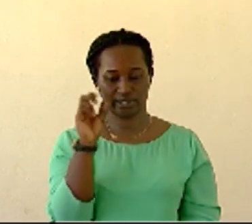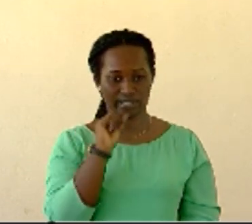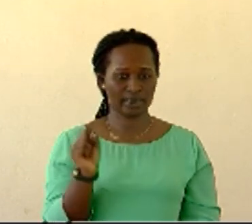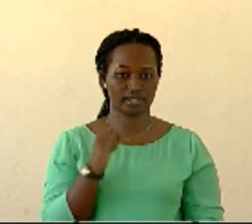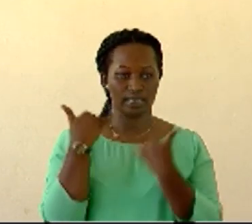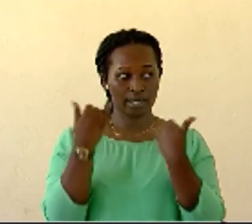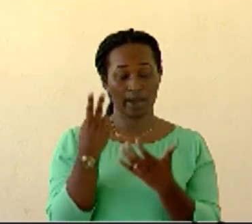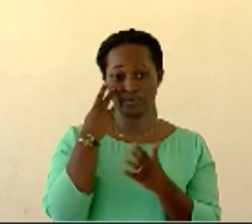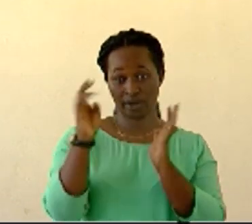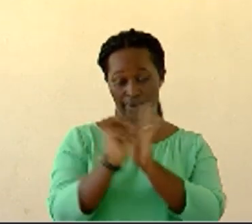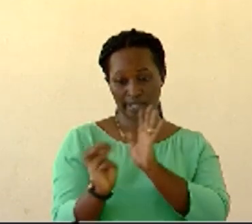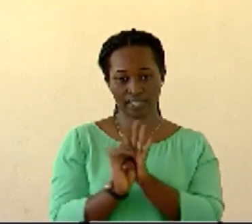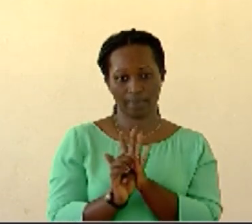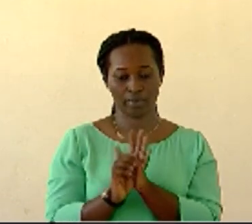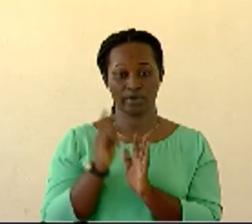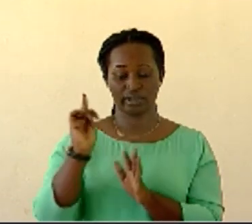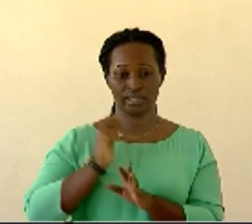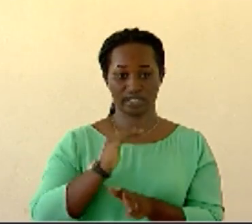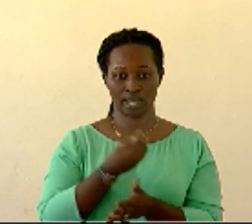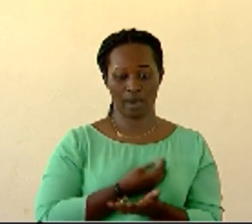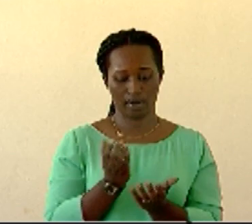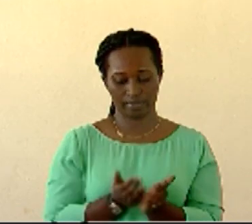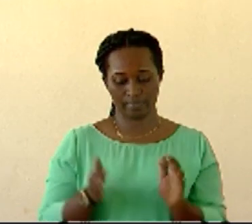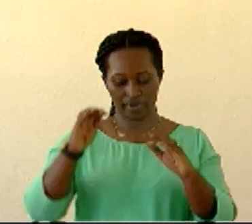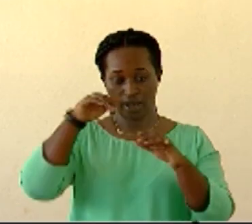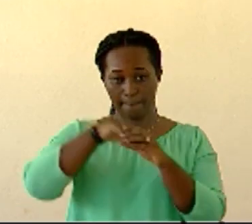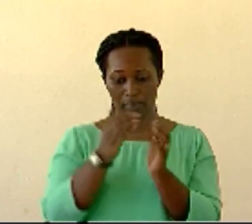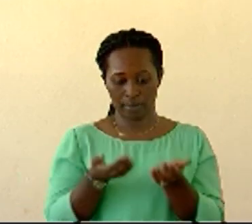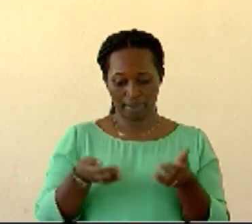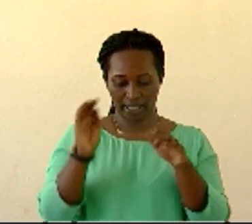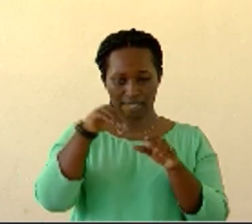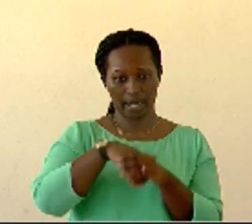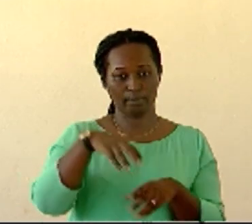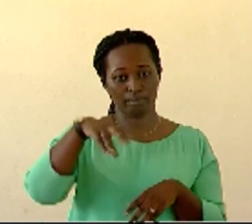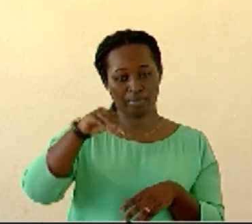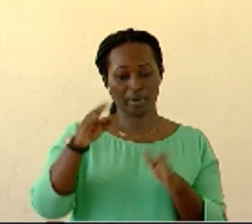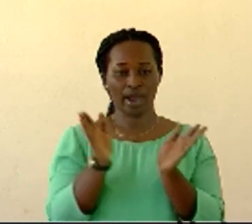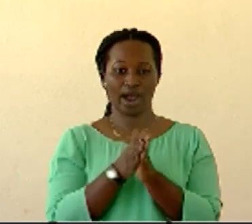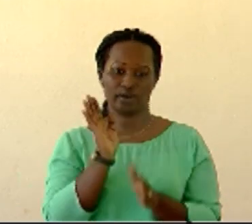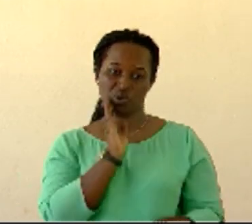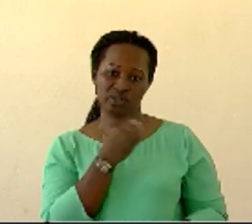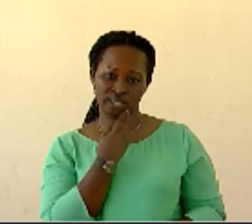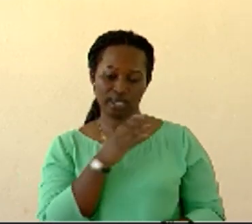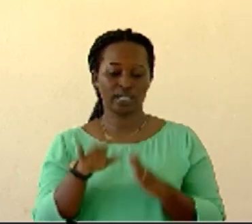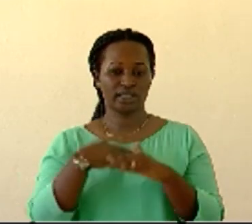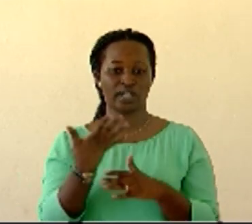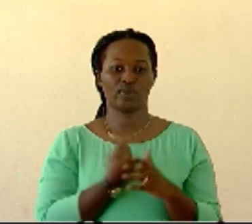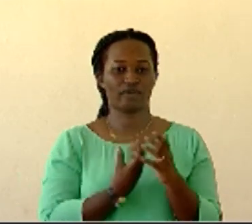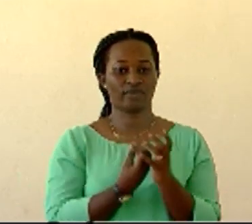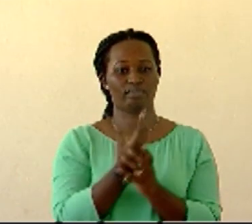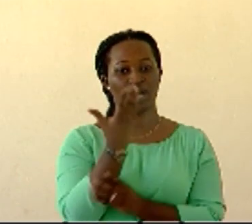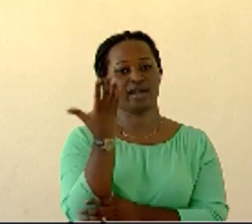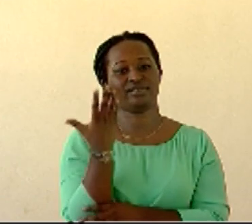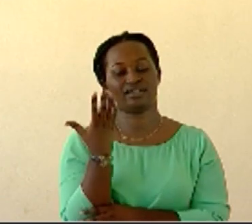take an example here. This is our bucket. Inside the bucket we have soil and water as well. Then we have